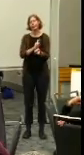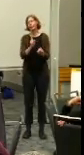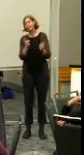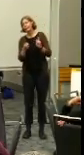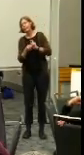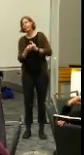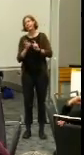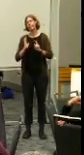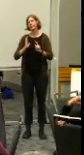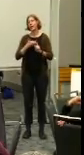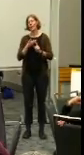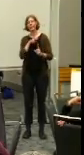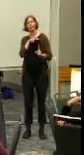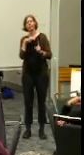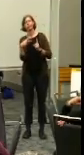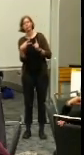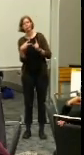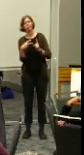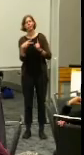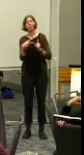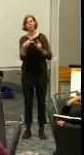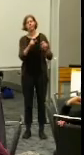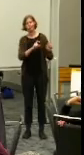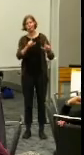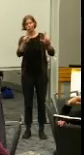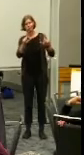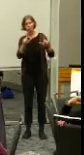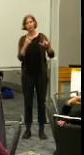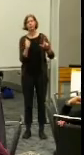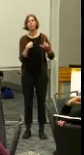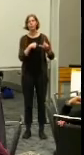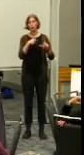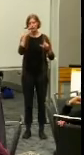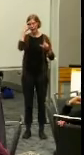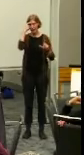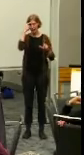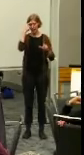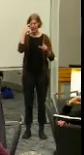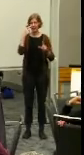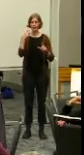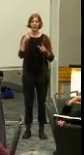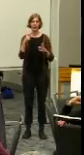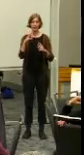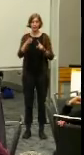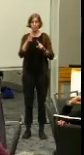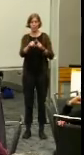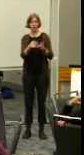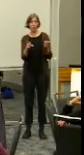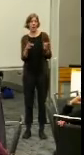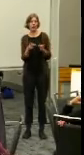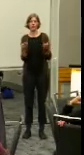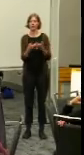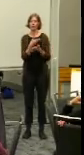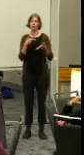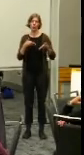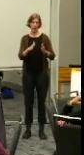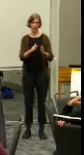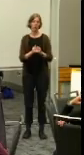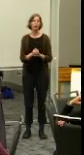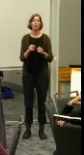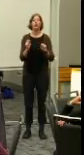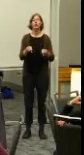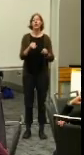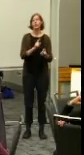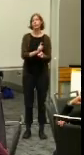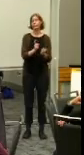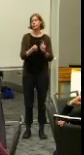into different units. So we're now thinking in a much different way. We'd always wanted to have some of the units converted to a community space and an office